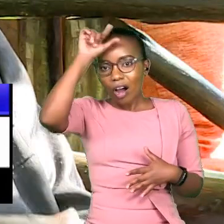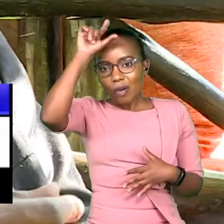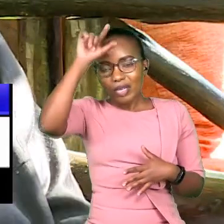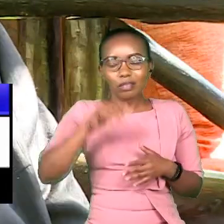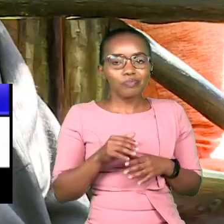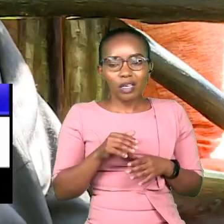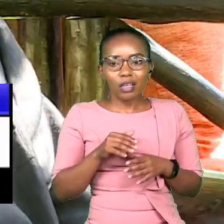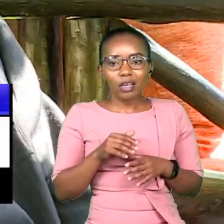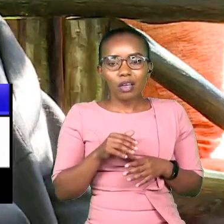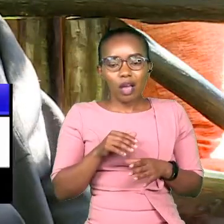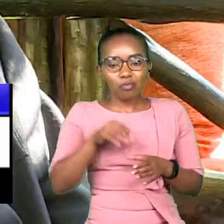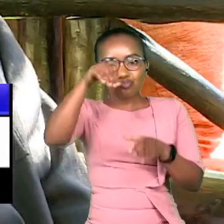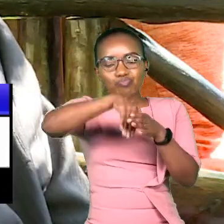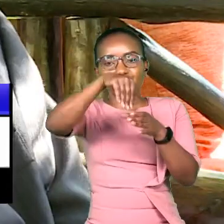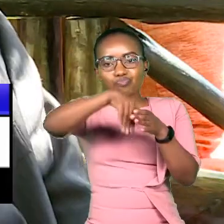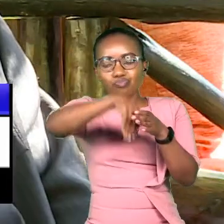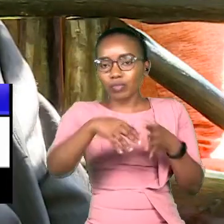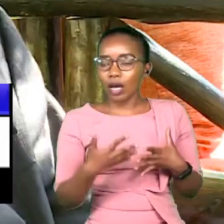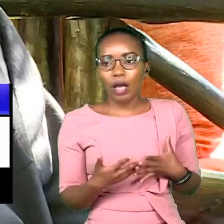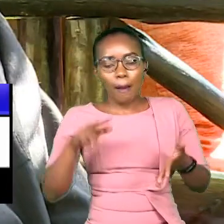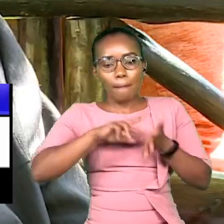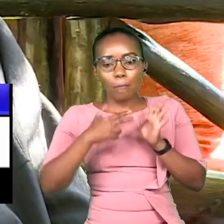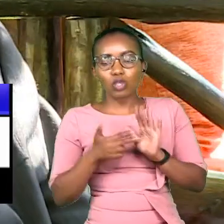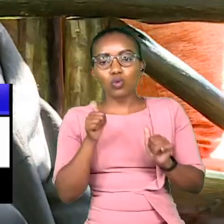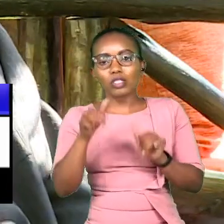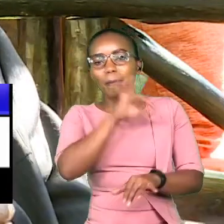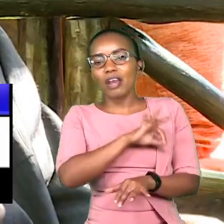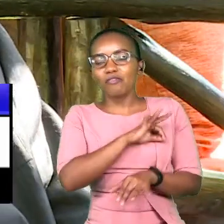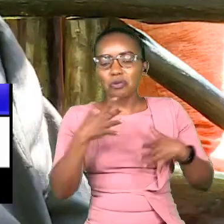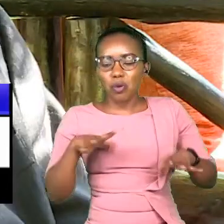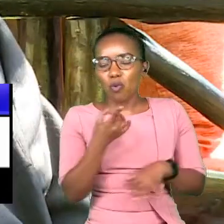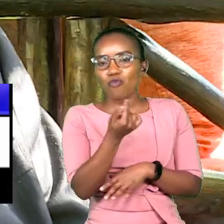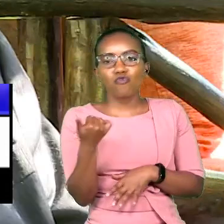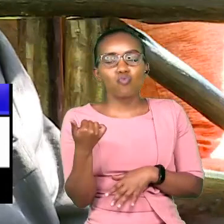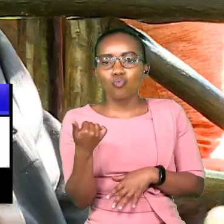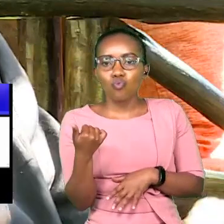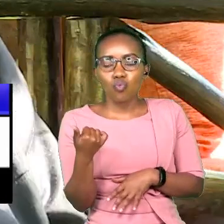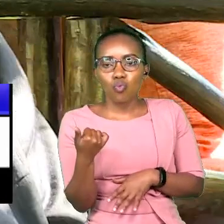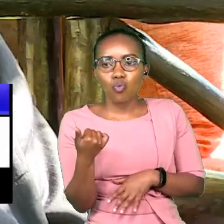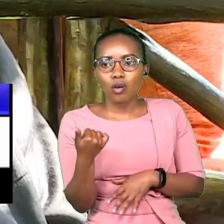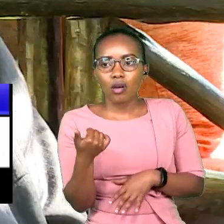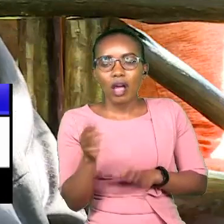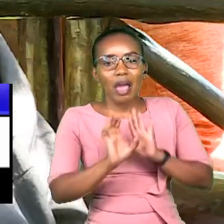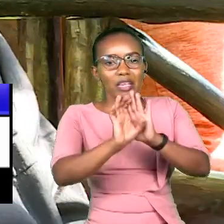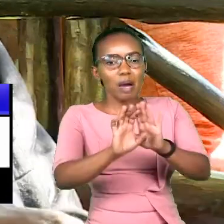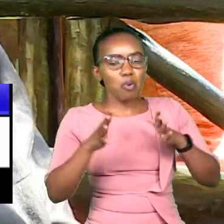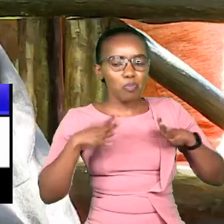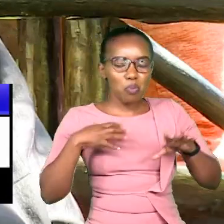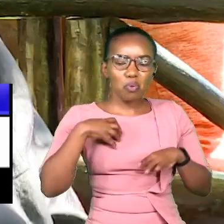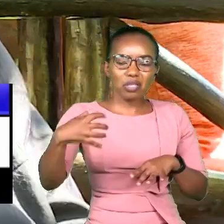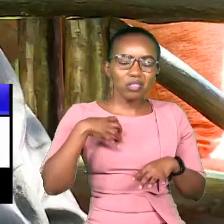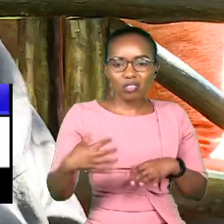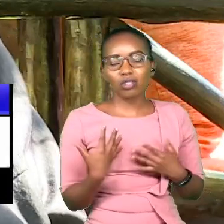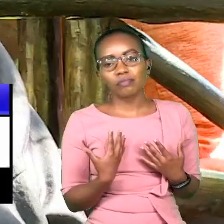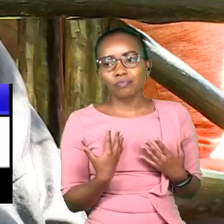in projects that, benefit a few that are cronies or those close to power, while all